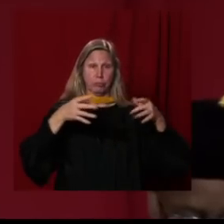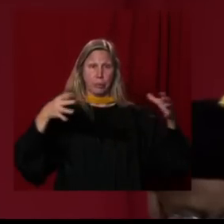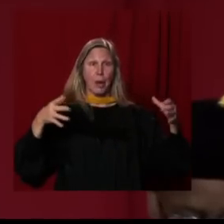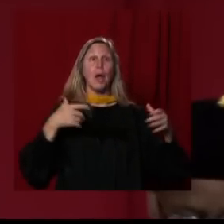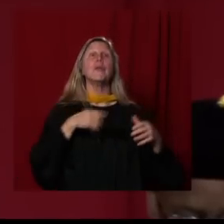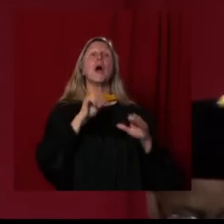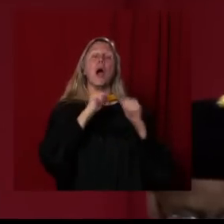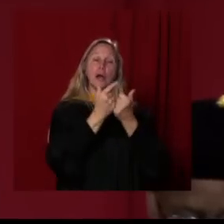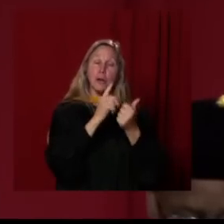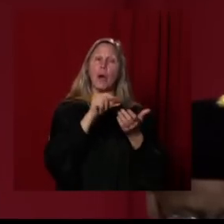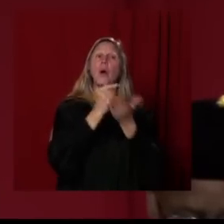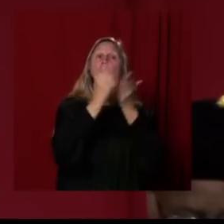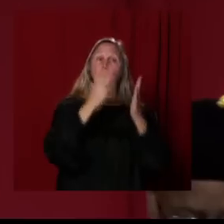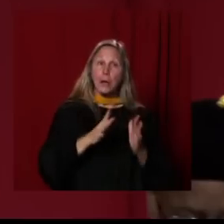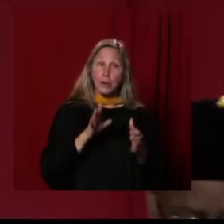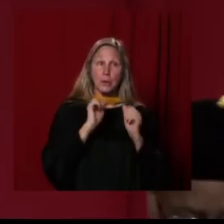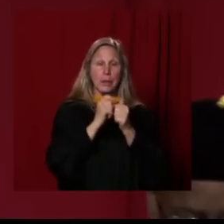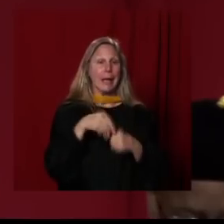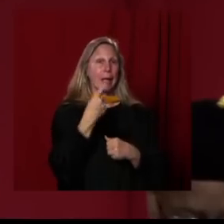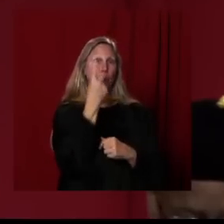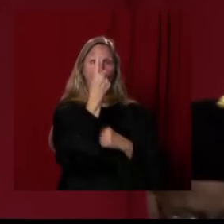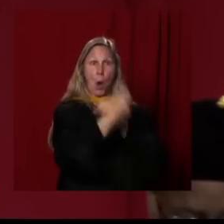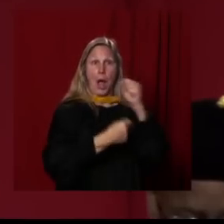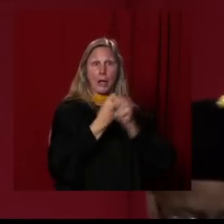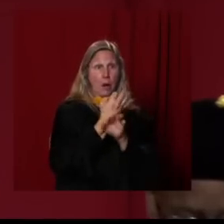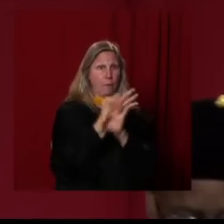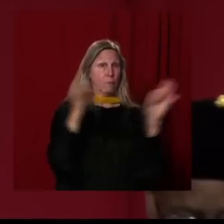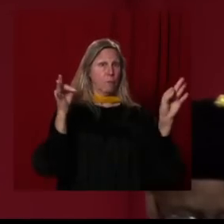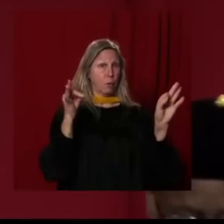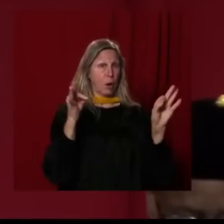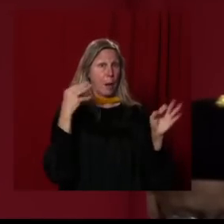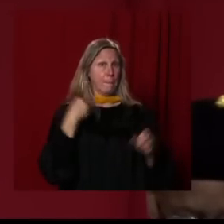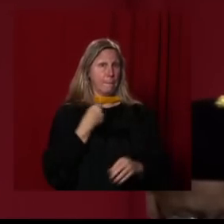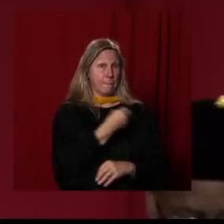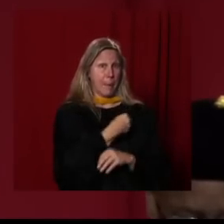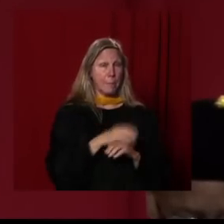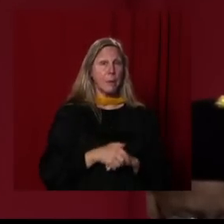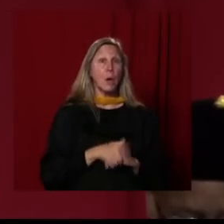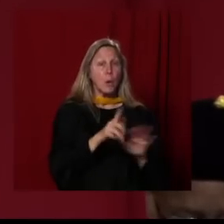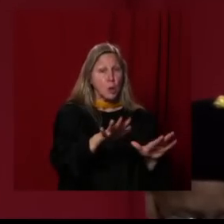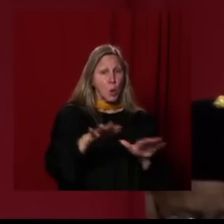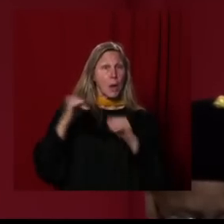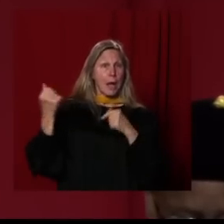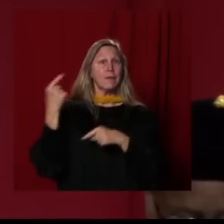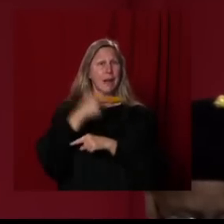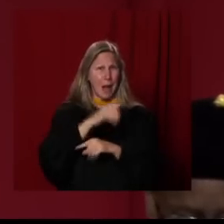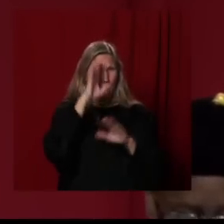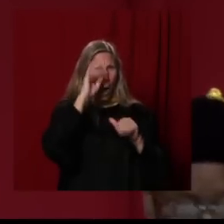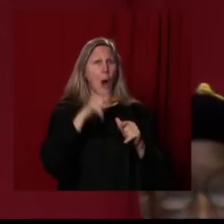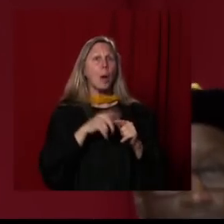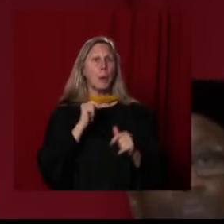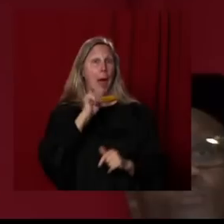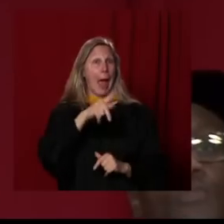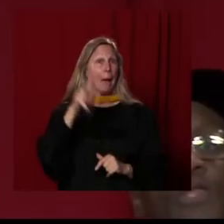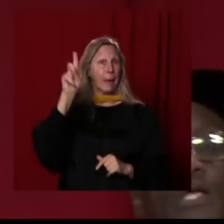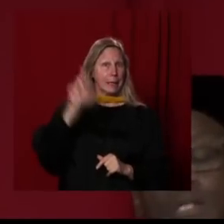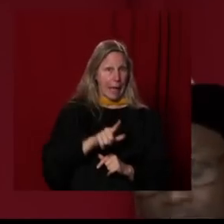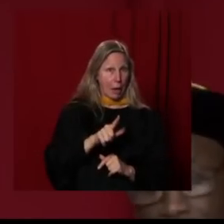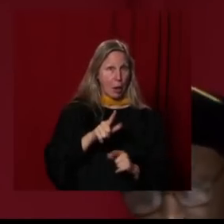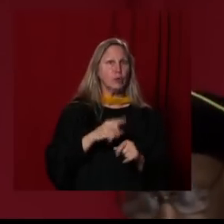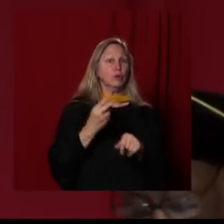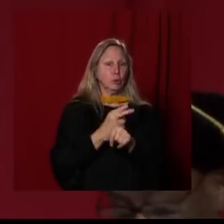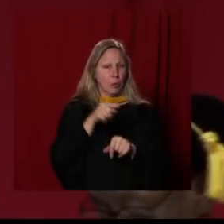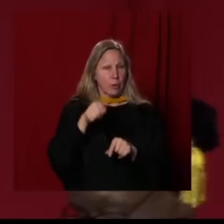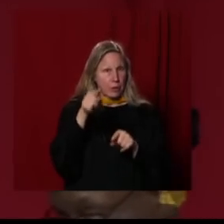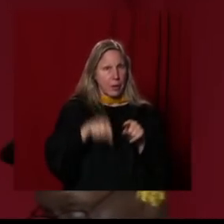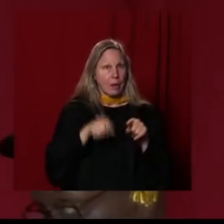Association is gifting you a one-year complimentary membership. And as you leave today, we hope you will download our app and take advantage